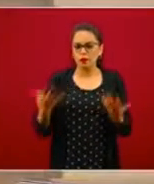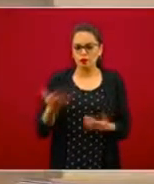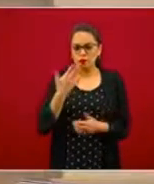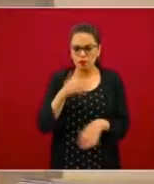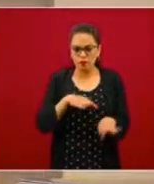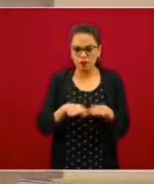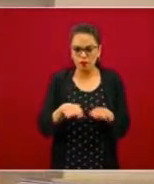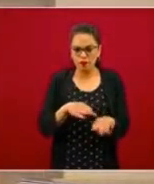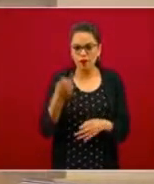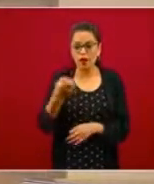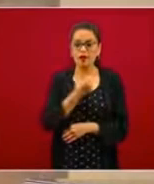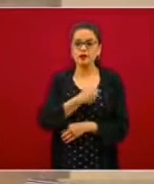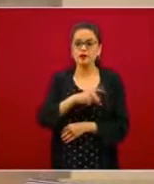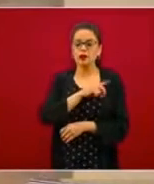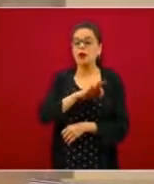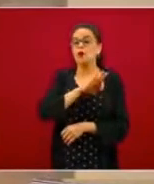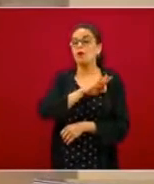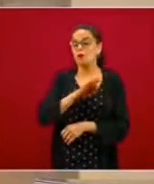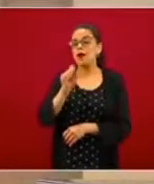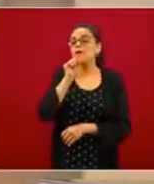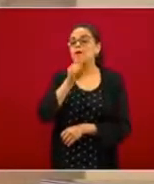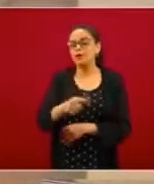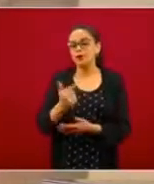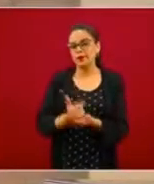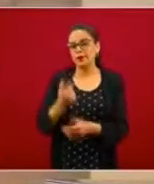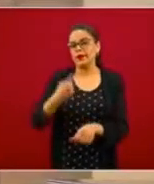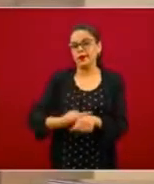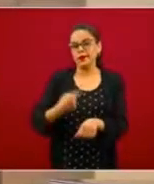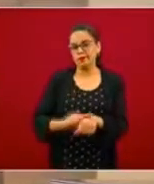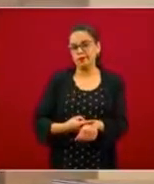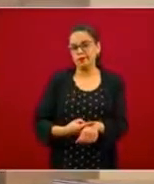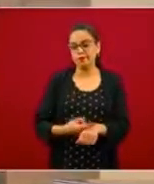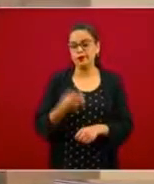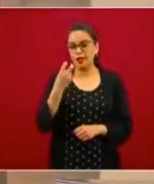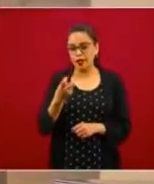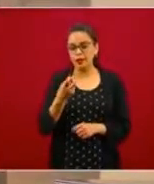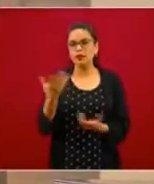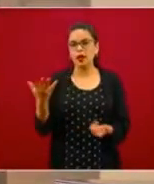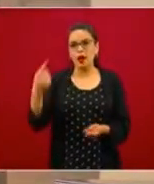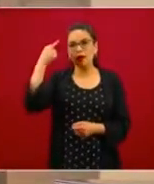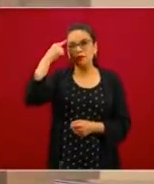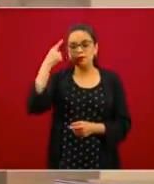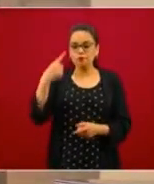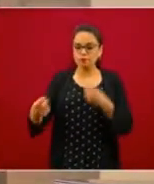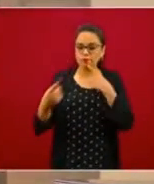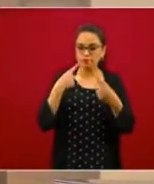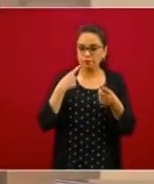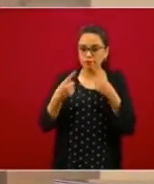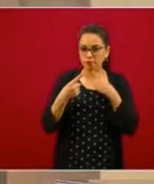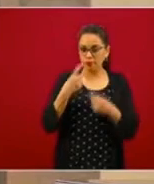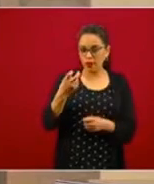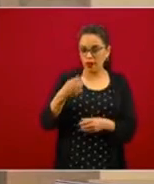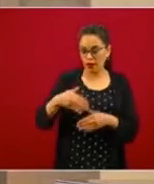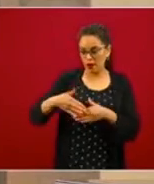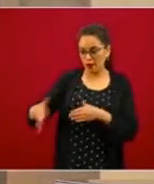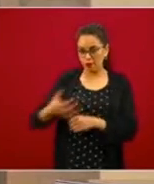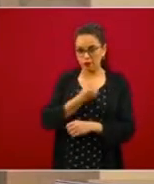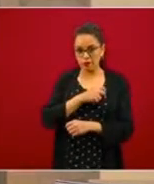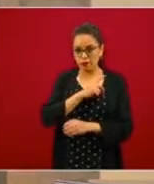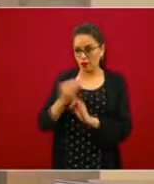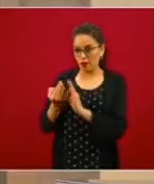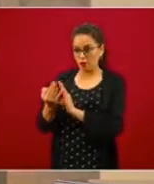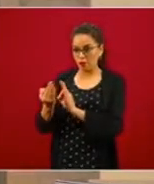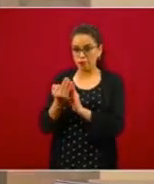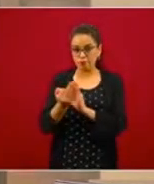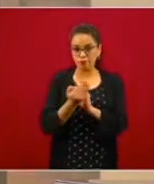sentido más means amplio. A and that partir de could see eso their health es affected. se ha That's how we establecido que established that la sana the health distancia ahora debe estar distancing